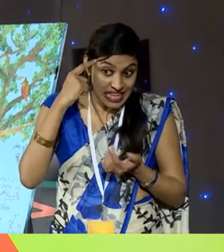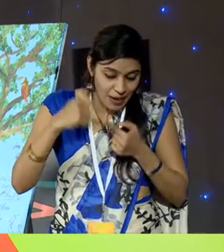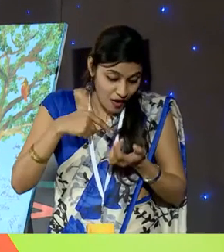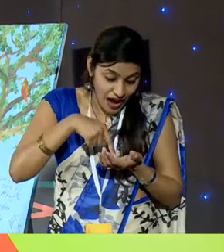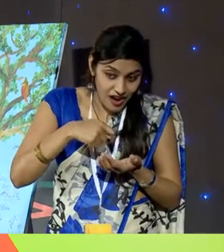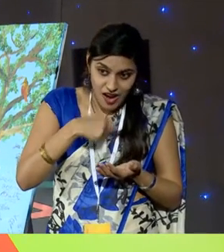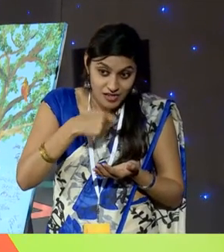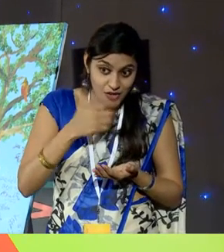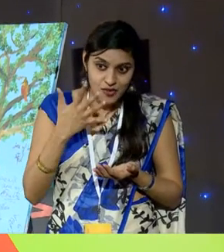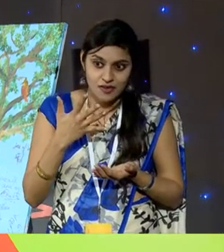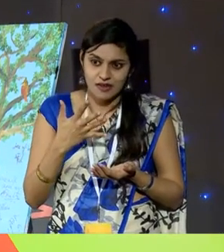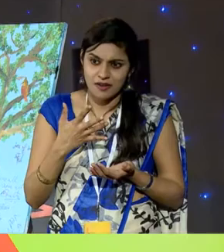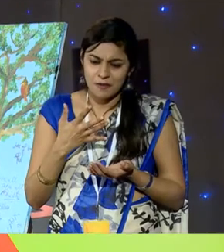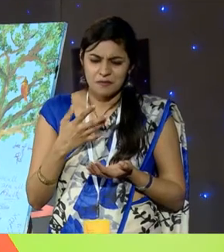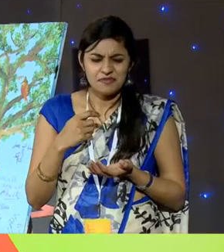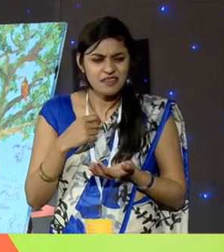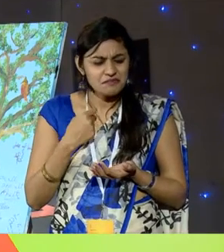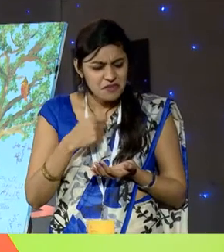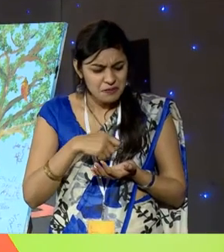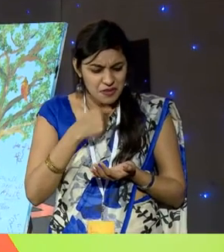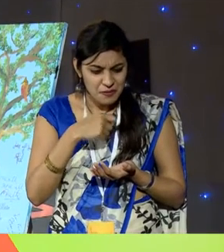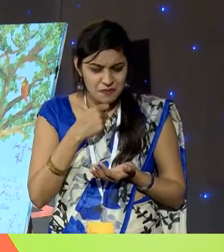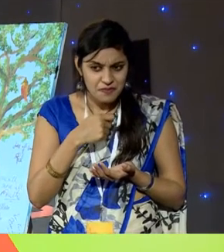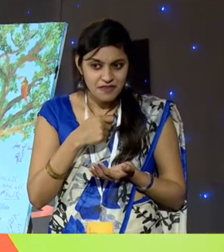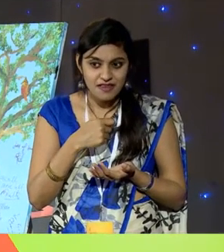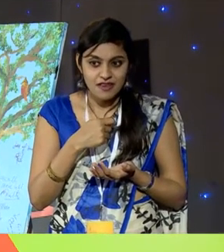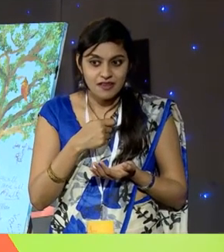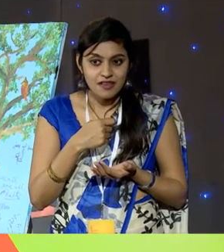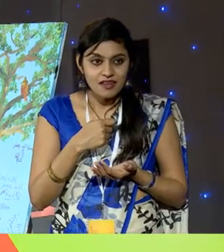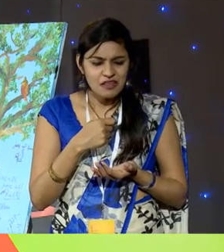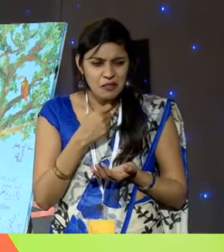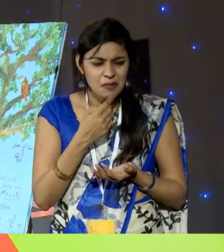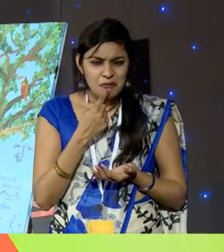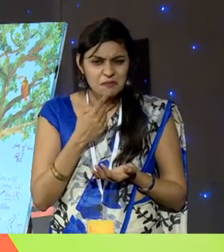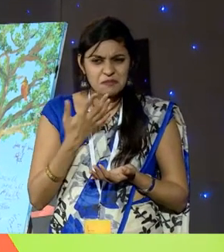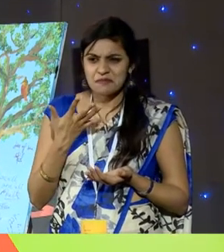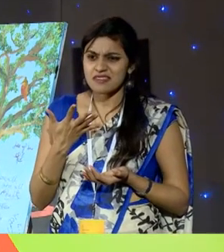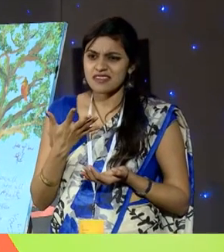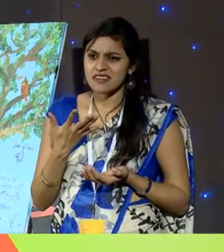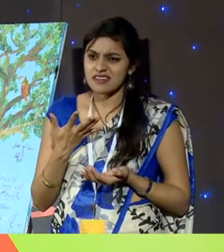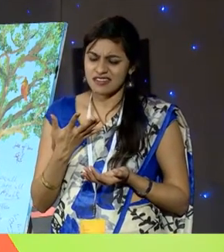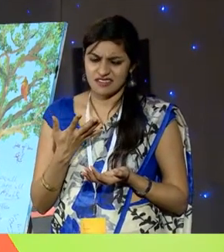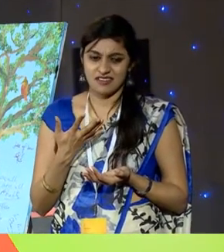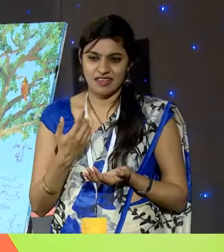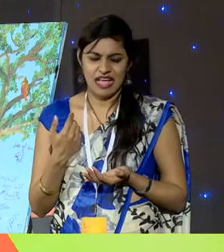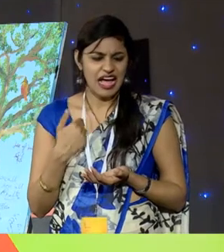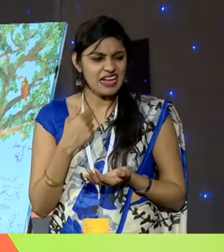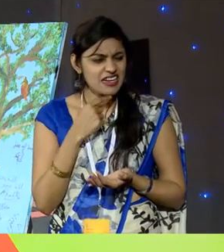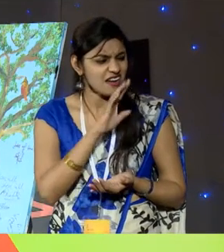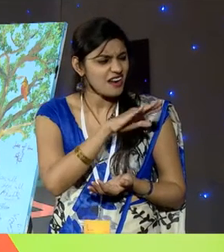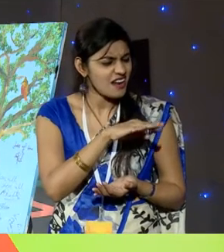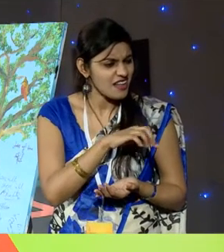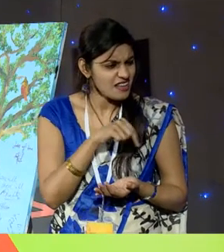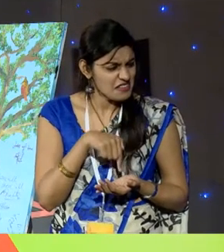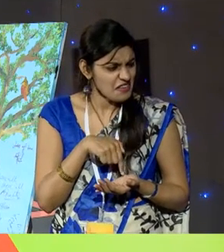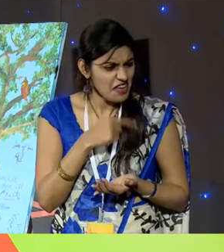So, and then it tasted weird. In fact, it didn't taste anything at all. And in fact, we commented on it. I told him that, you know, look, this is